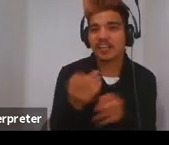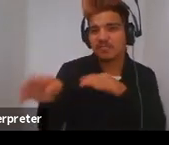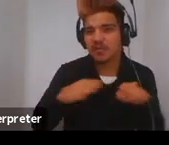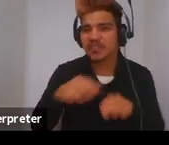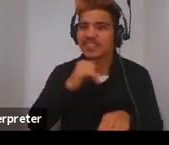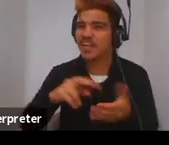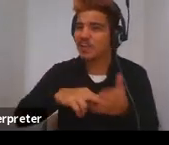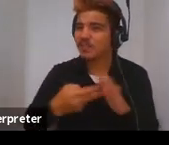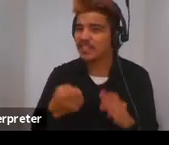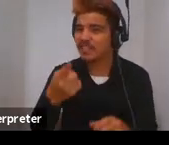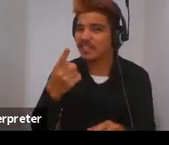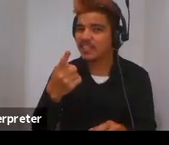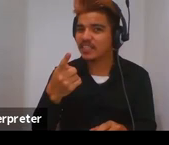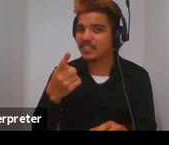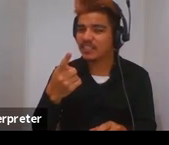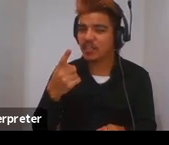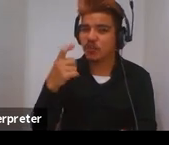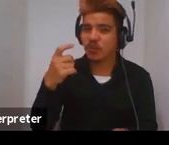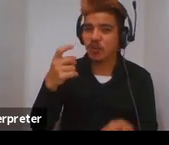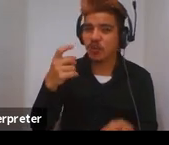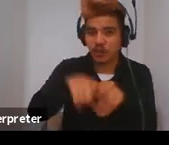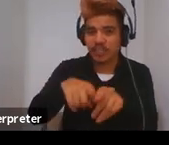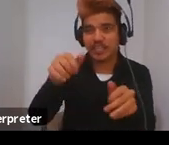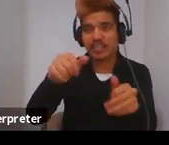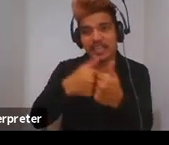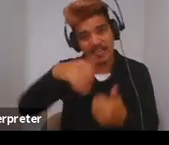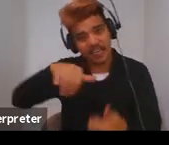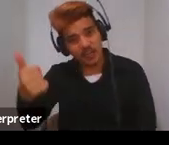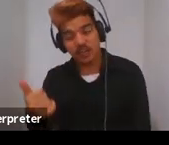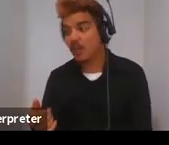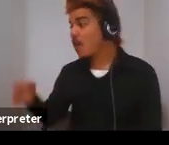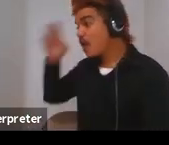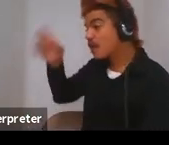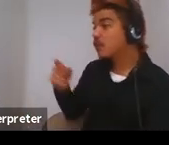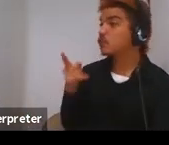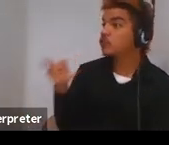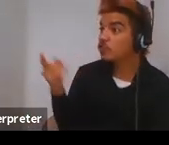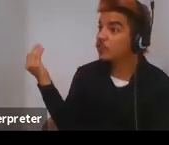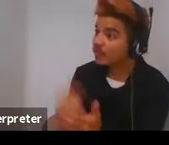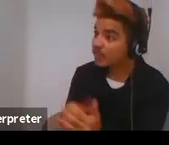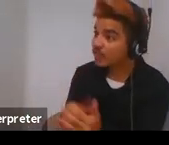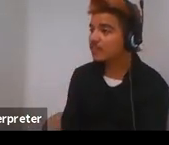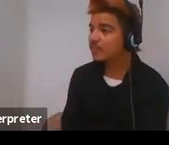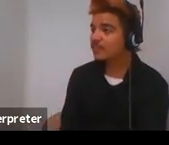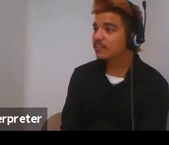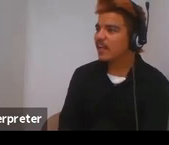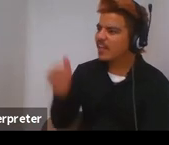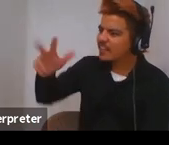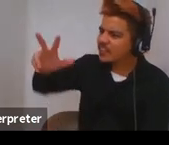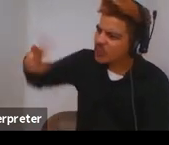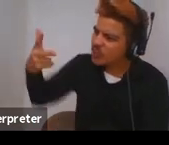they have agreed to engage in another. Hello? It's you again. Gosh, this is the third time